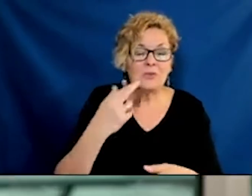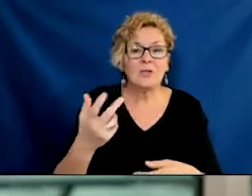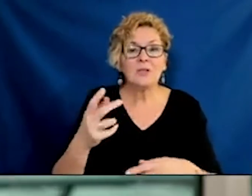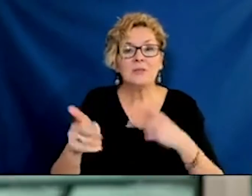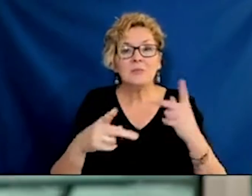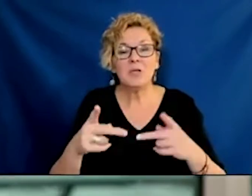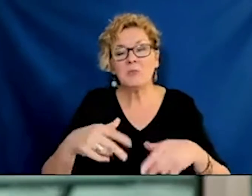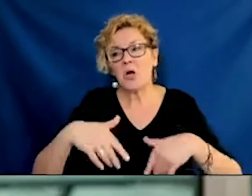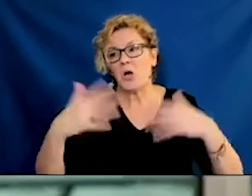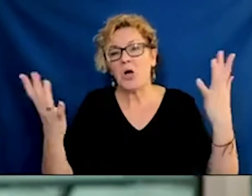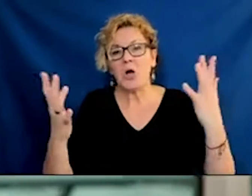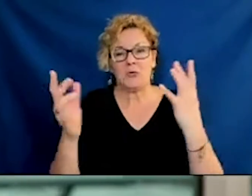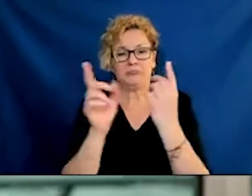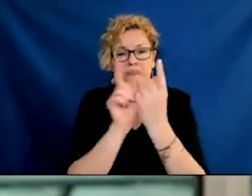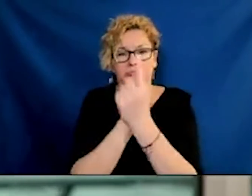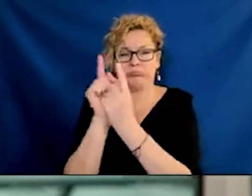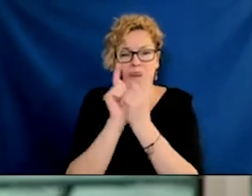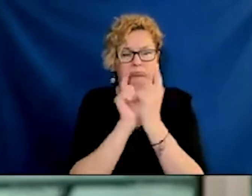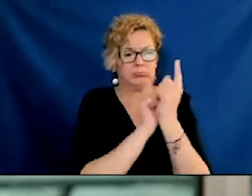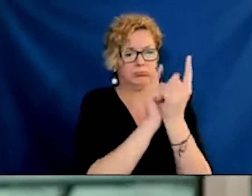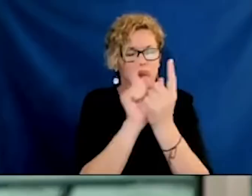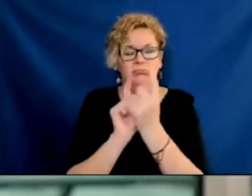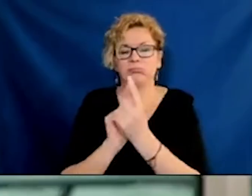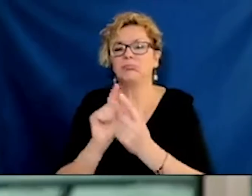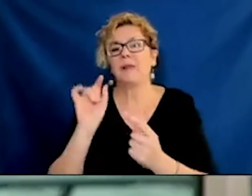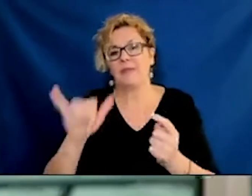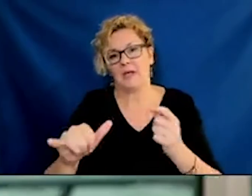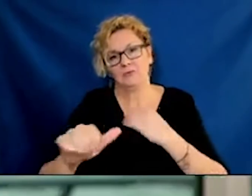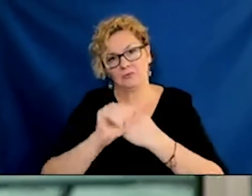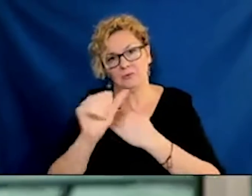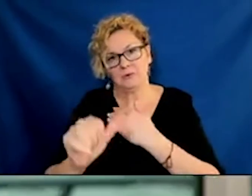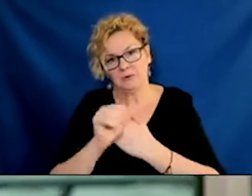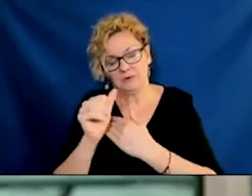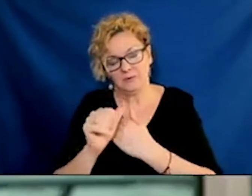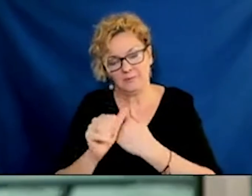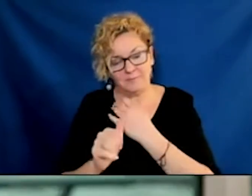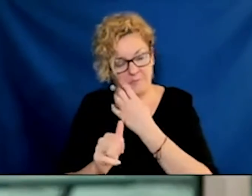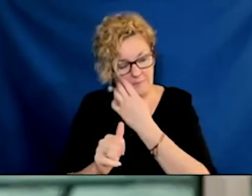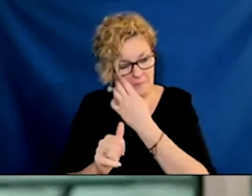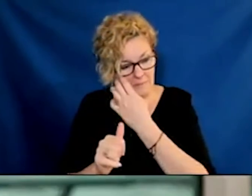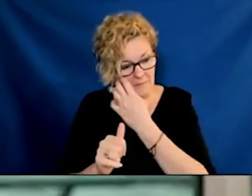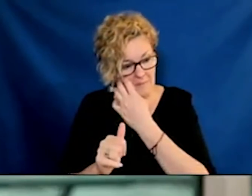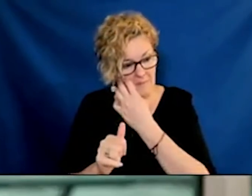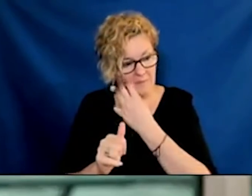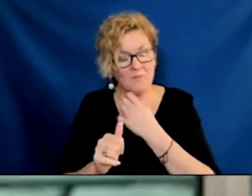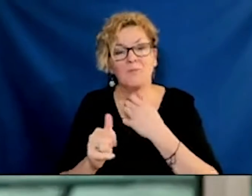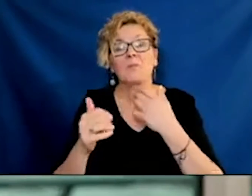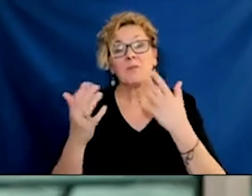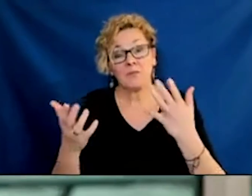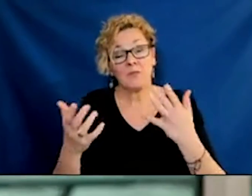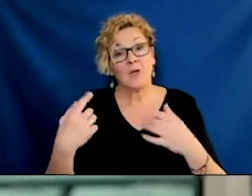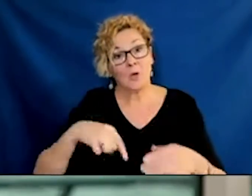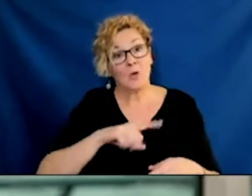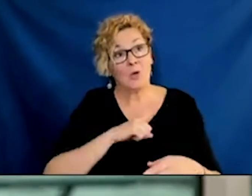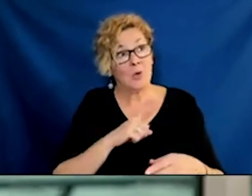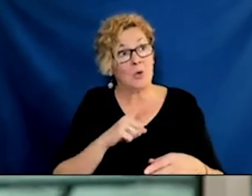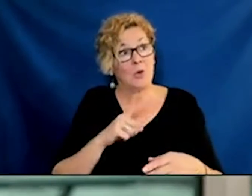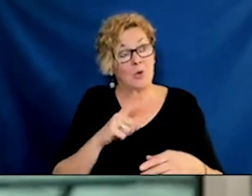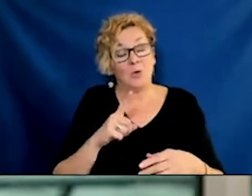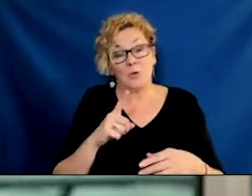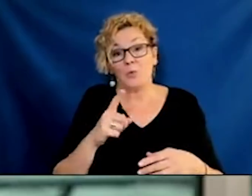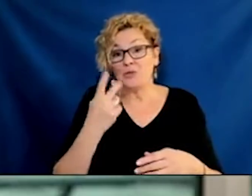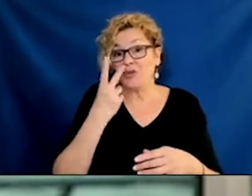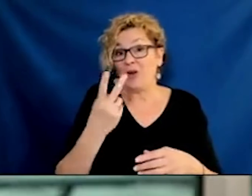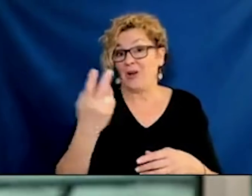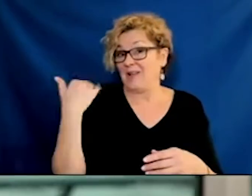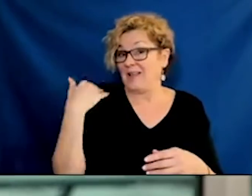of the industries involved, to come up with a community way of supporting this. I will also say that, we have orders in